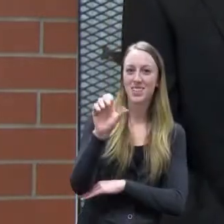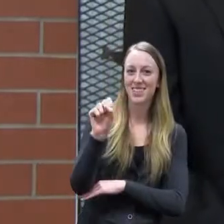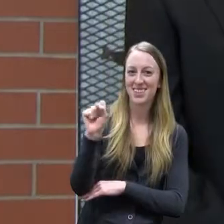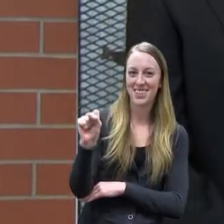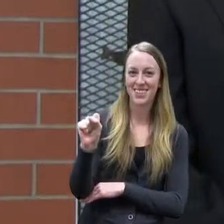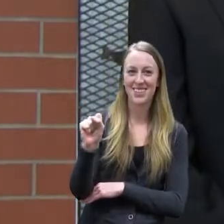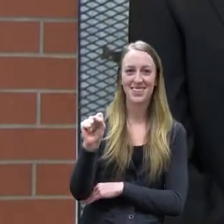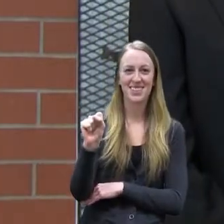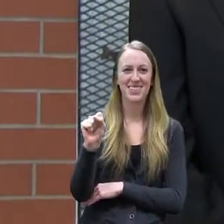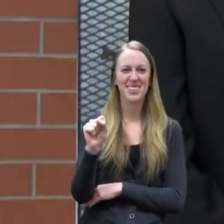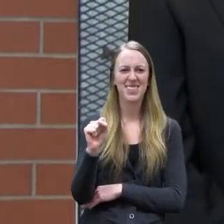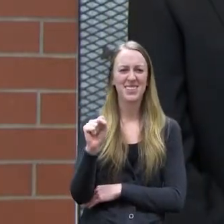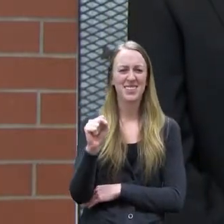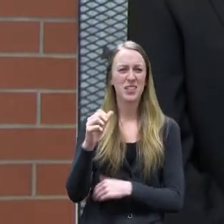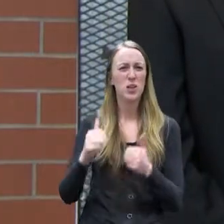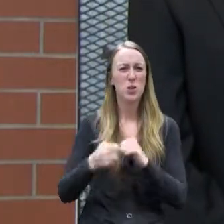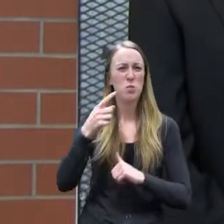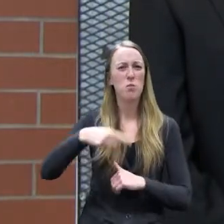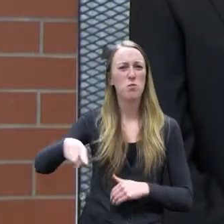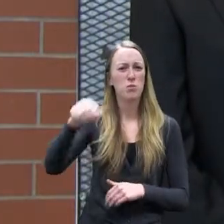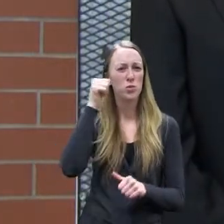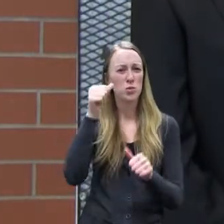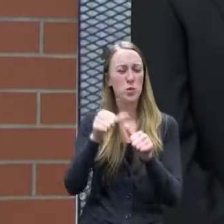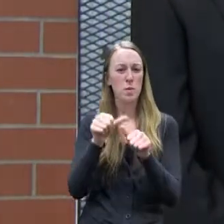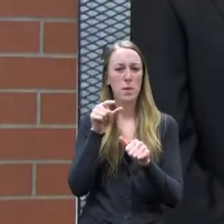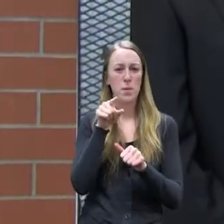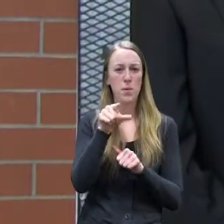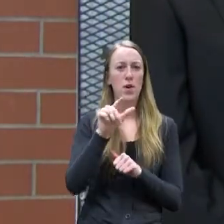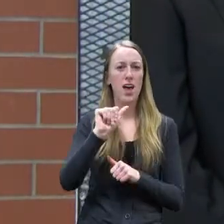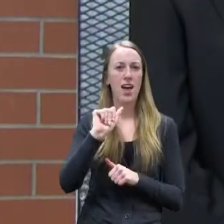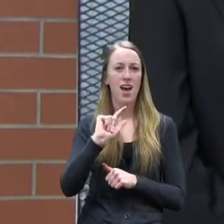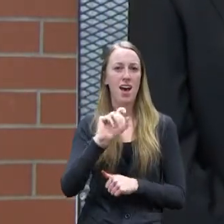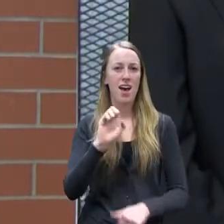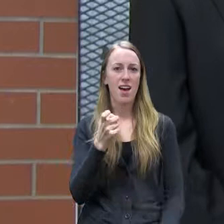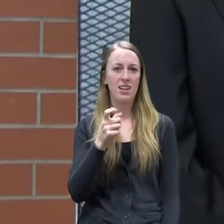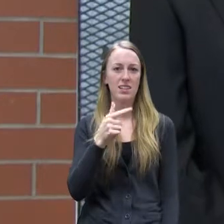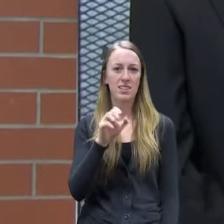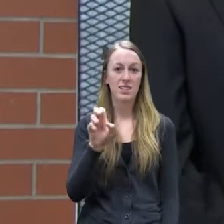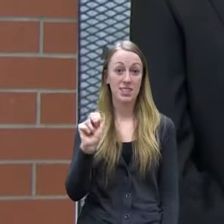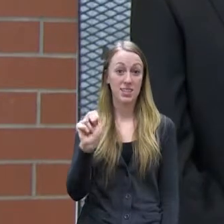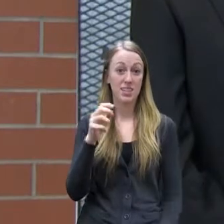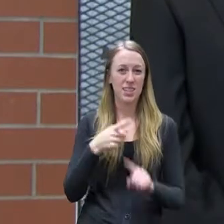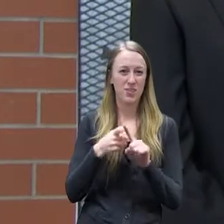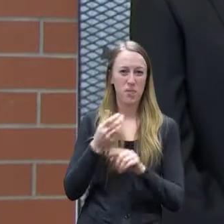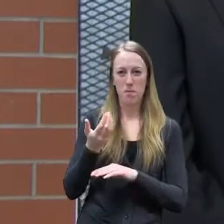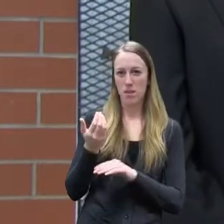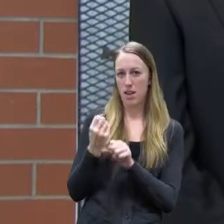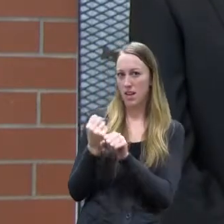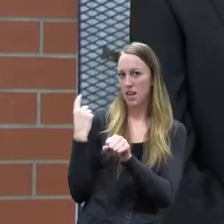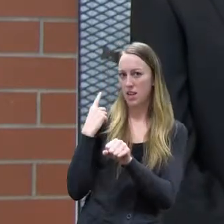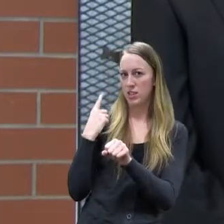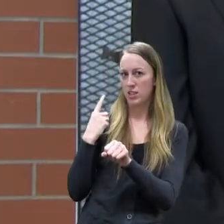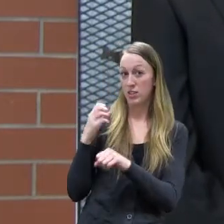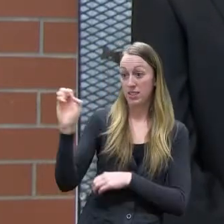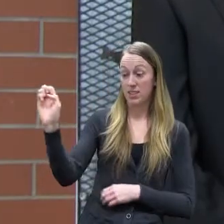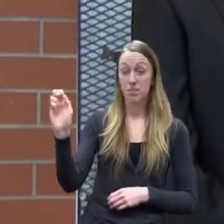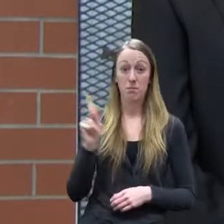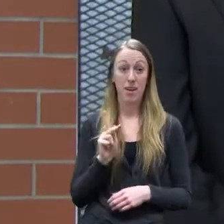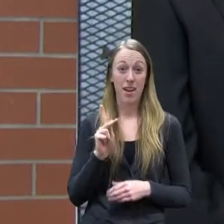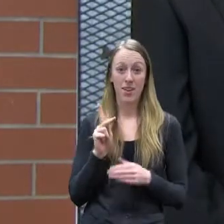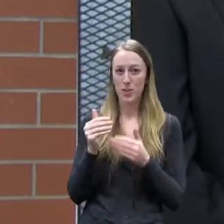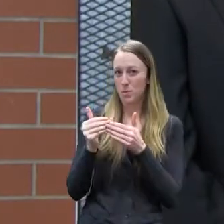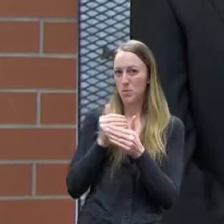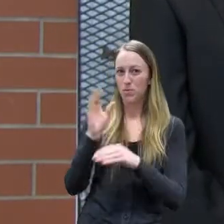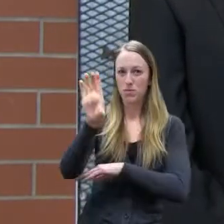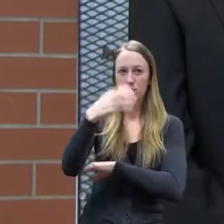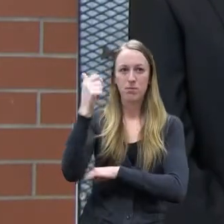Eliot. Many of you will remember our graduate from last year, Mr. Alex Geen. Alex has returned to us just